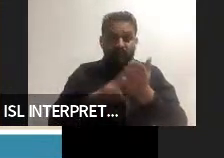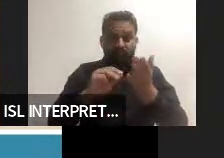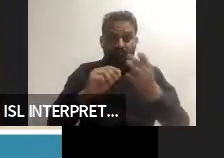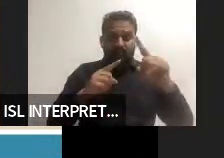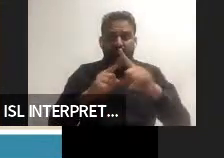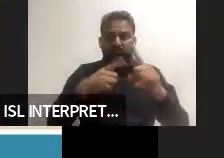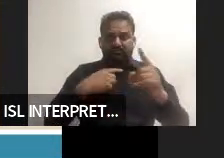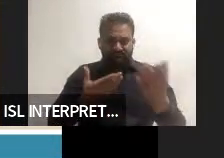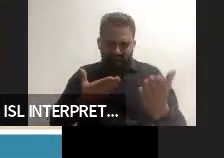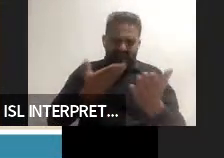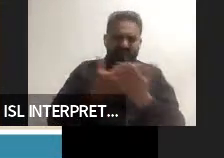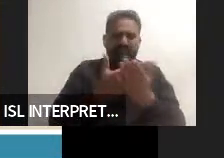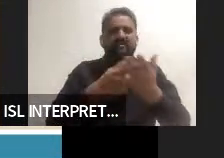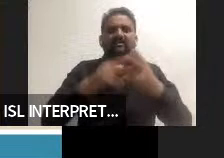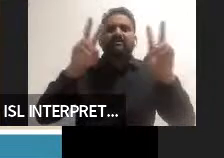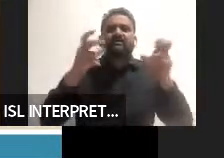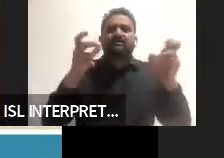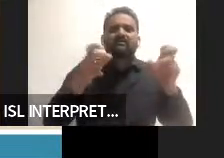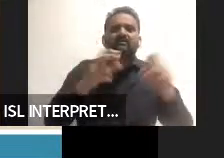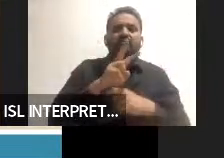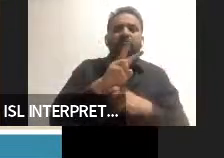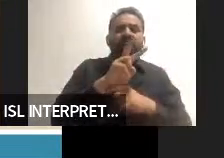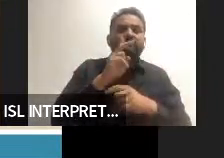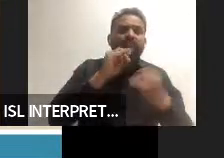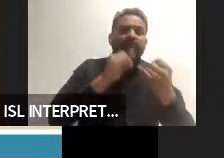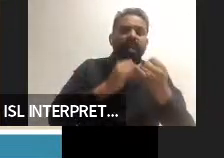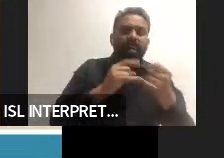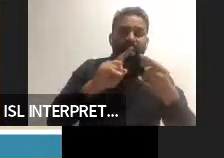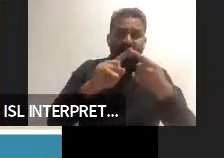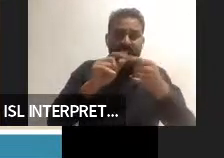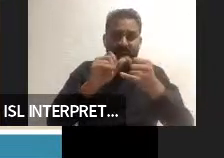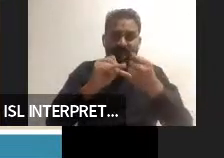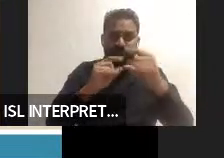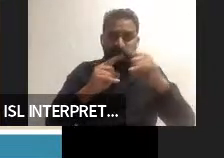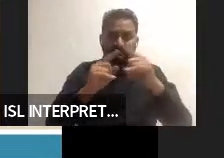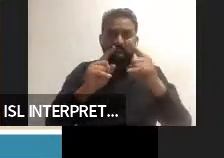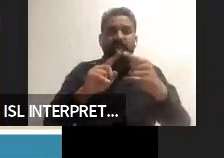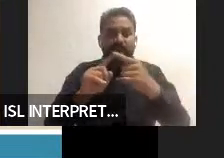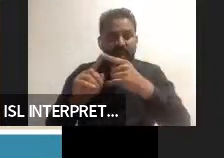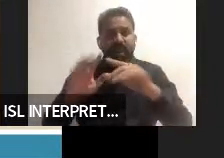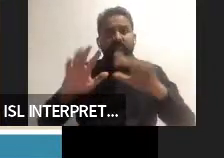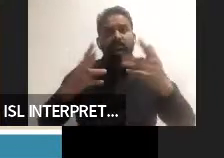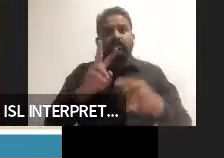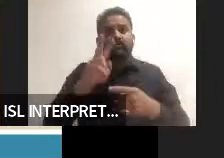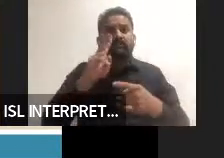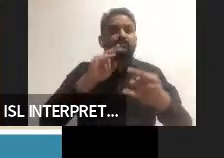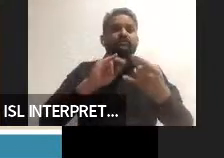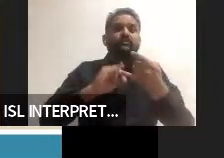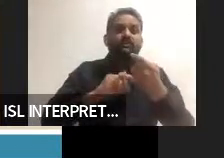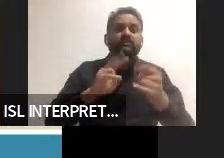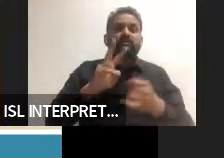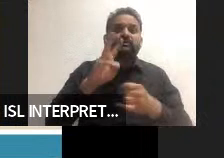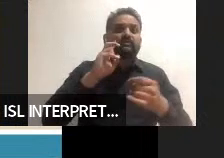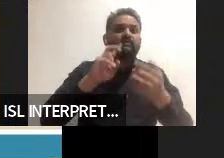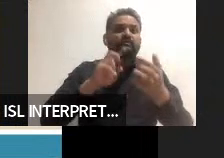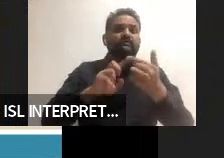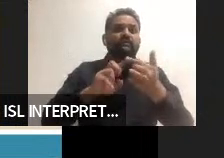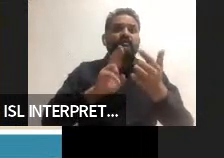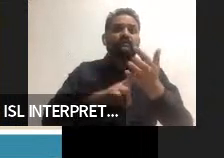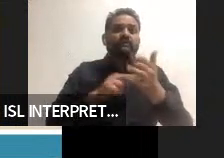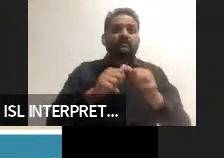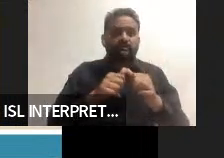the Vis East or the Vis Vienna. So you must write that moot first, which you want to submit your